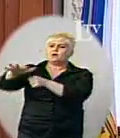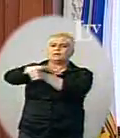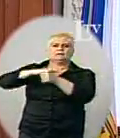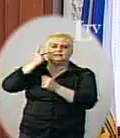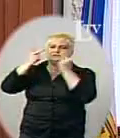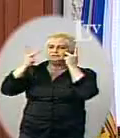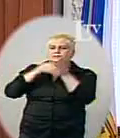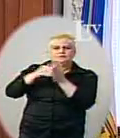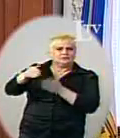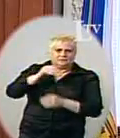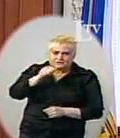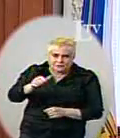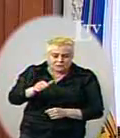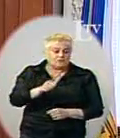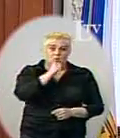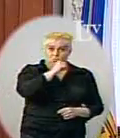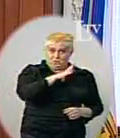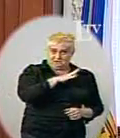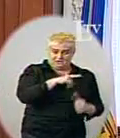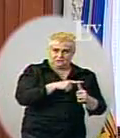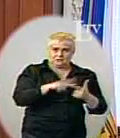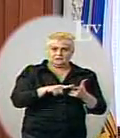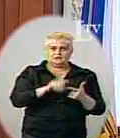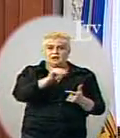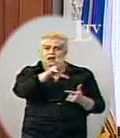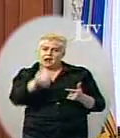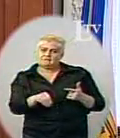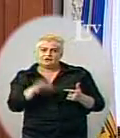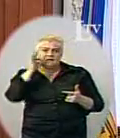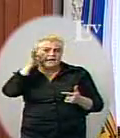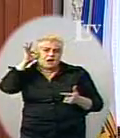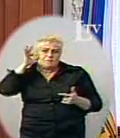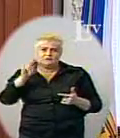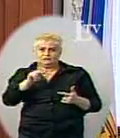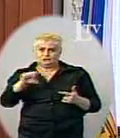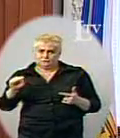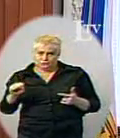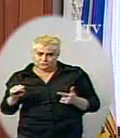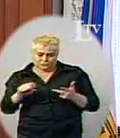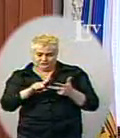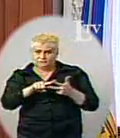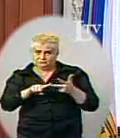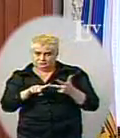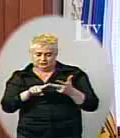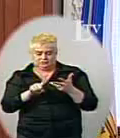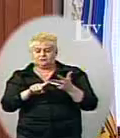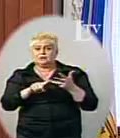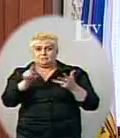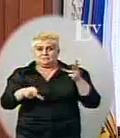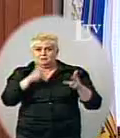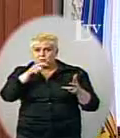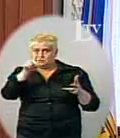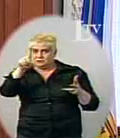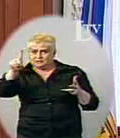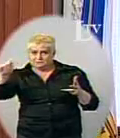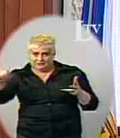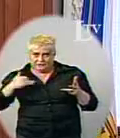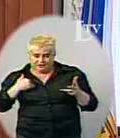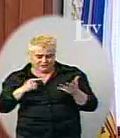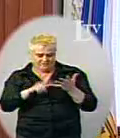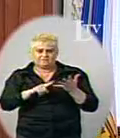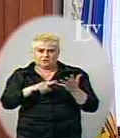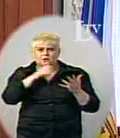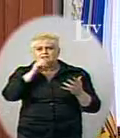including women, African and Aboriginal Nova Scotians, people with disabilities, older